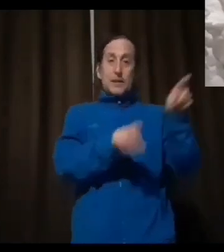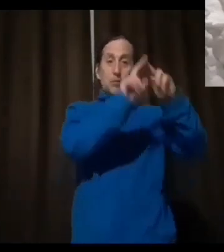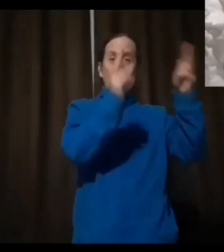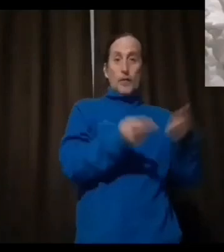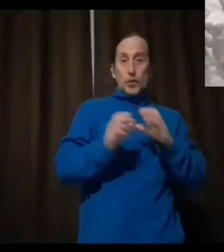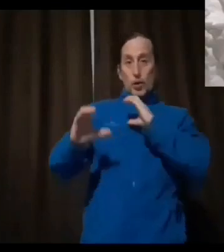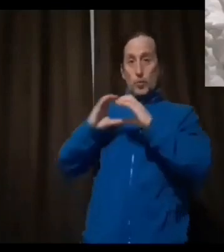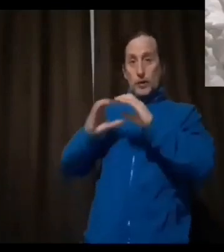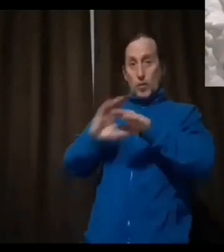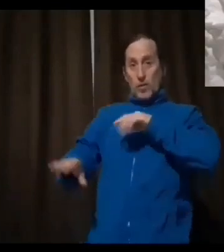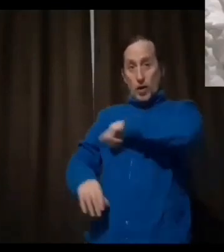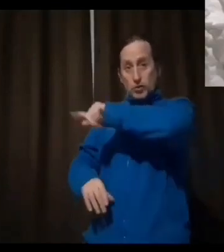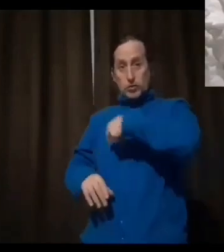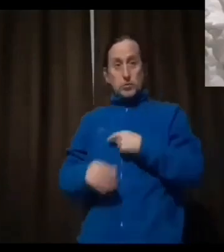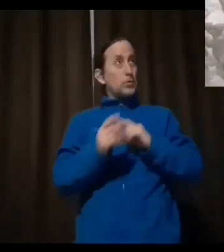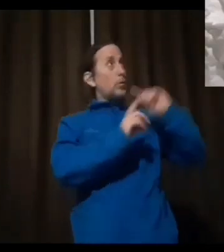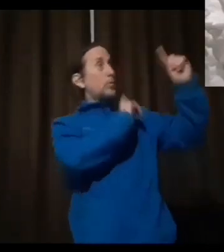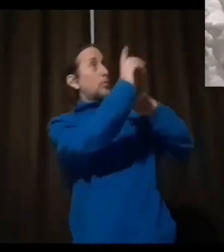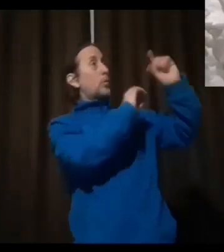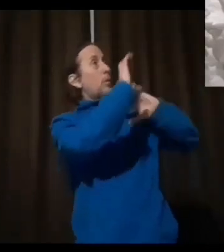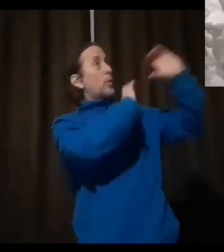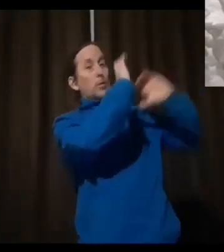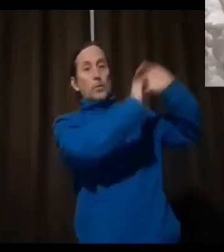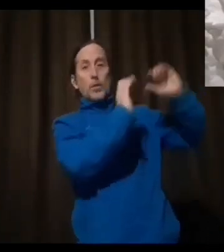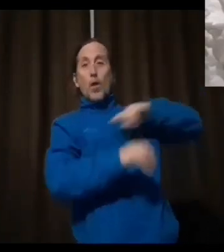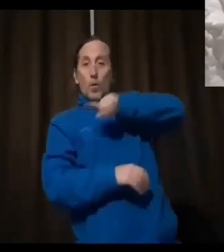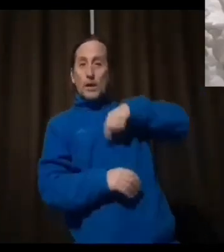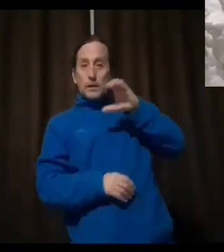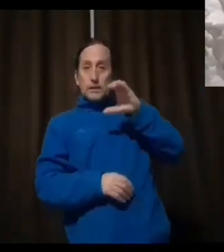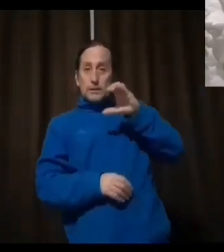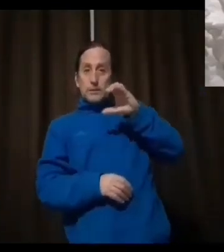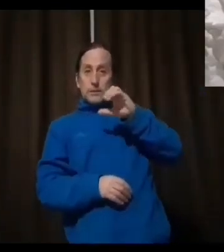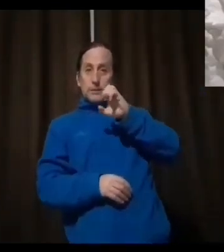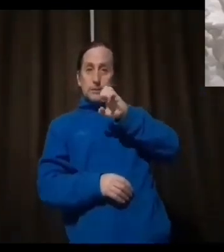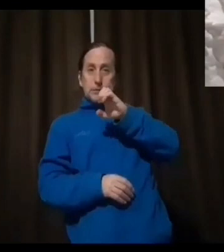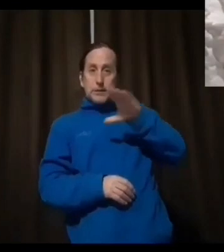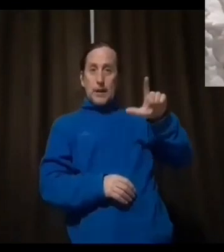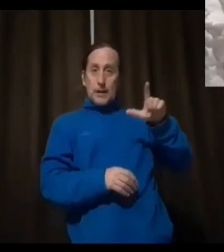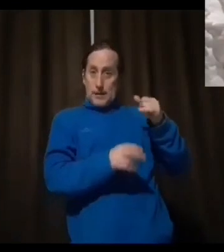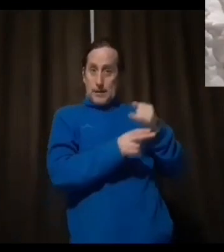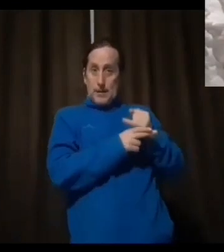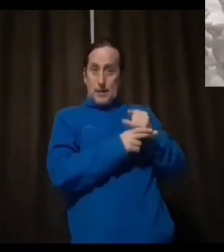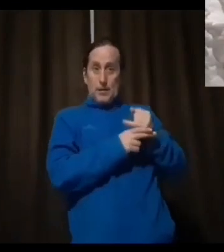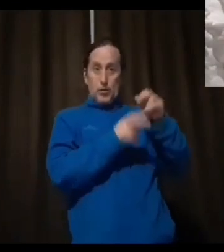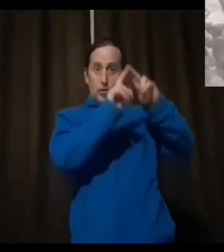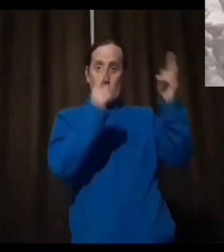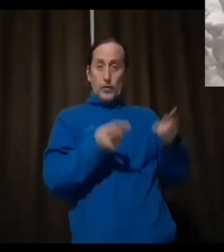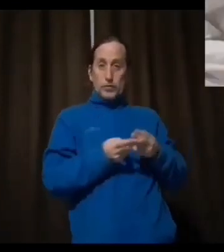And when we set up the parameters of the experiment, when we set the timing, the universe responds.